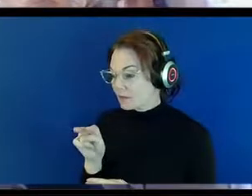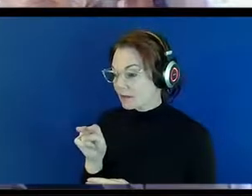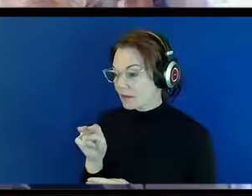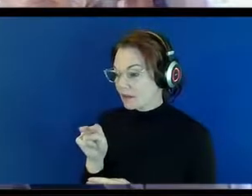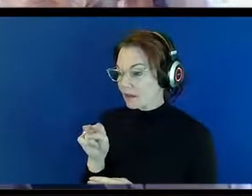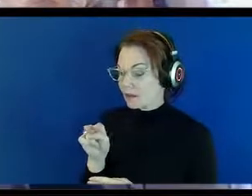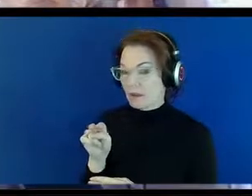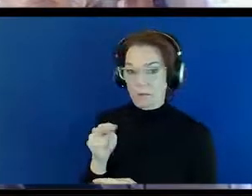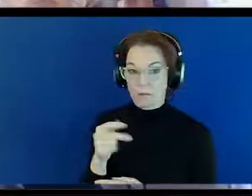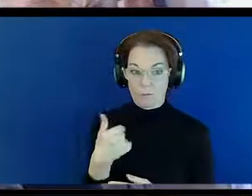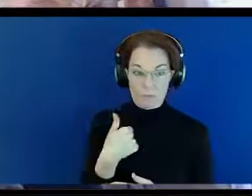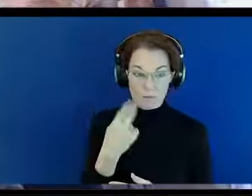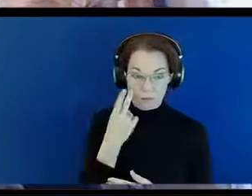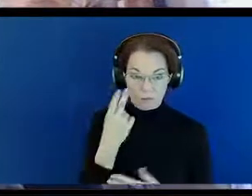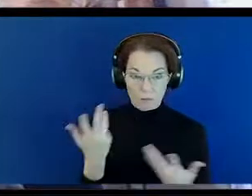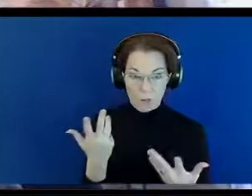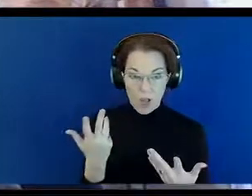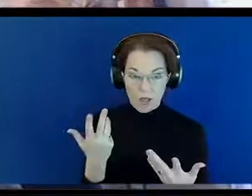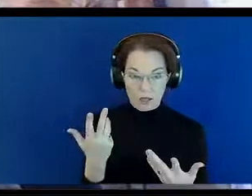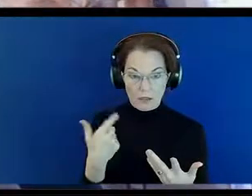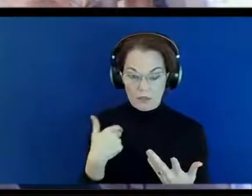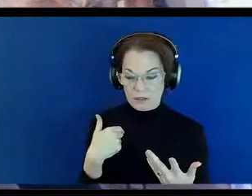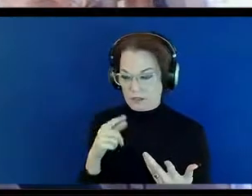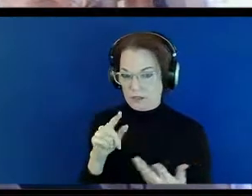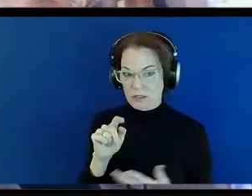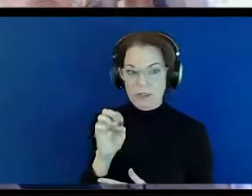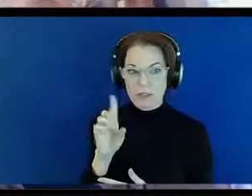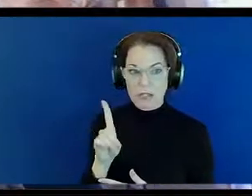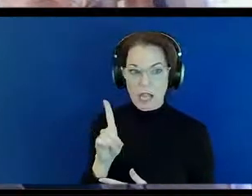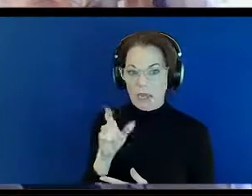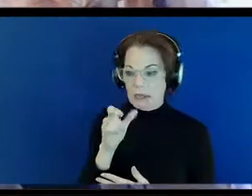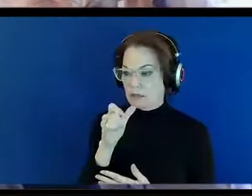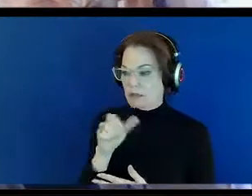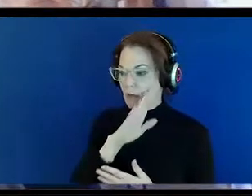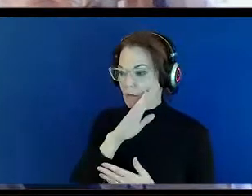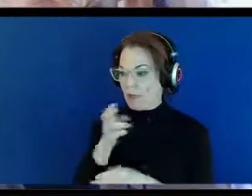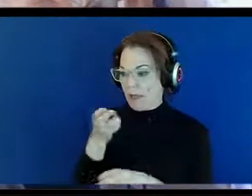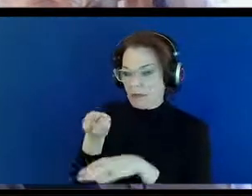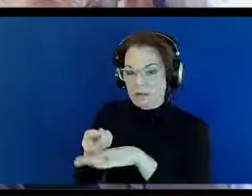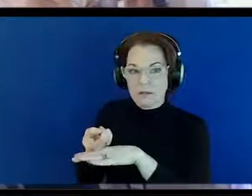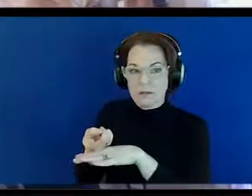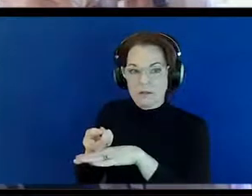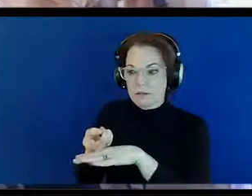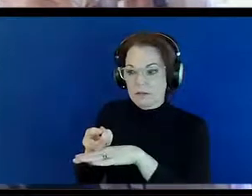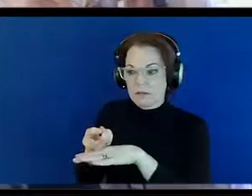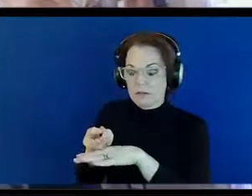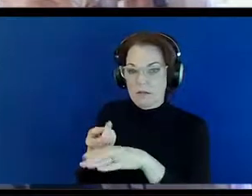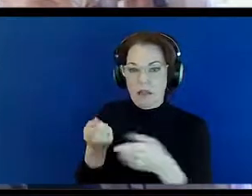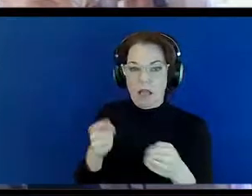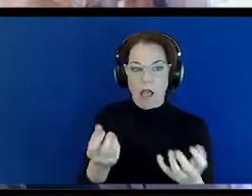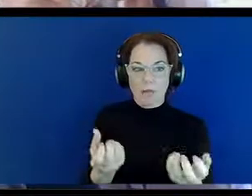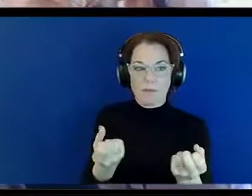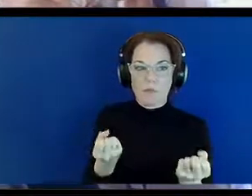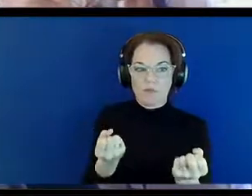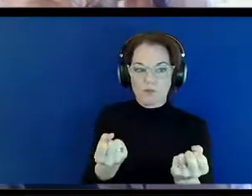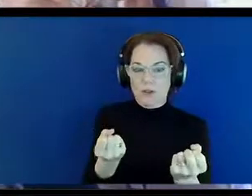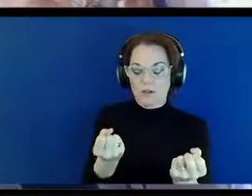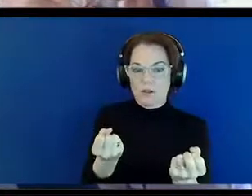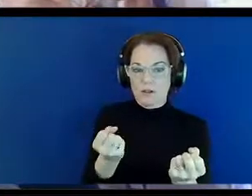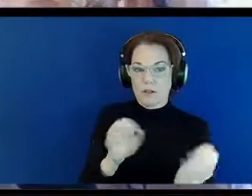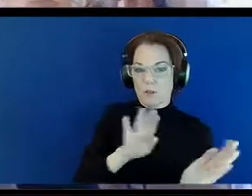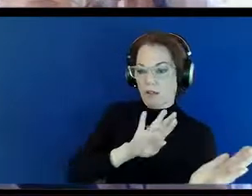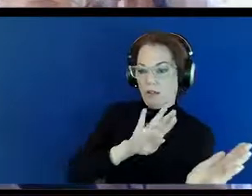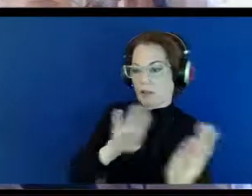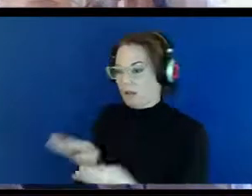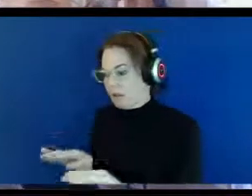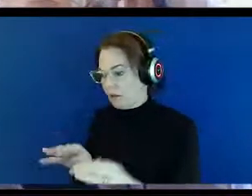unsee. Ted wasn't in his bed, and the dresser in his bedroom had fallen forward. In a panic, I screamed